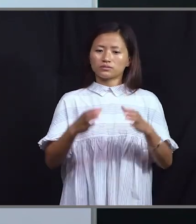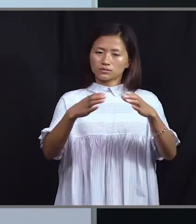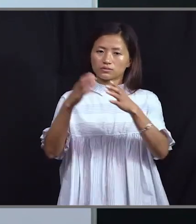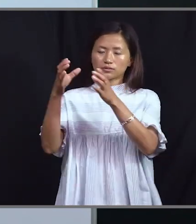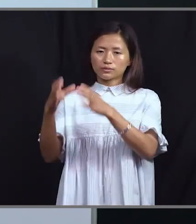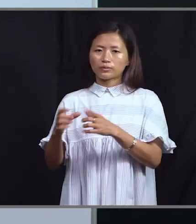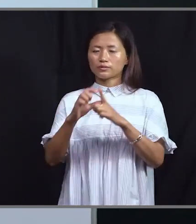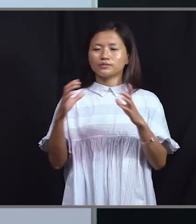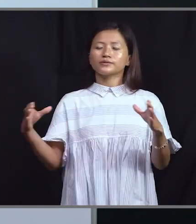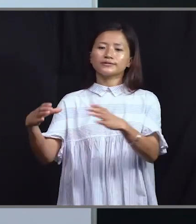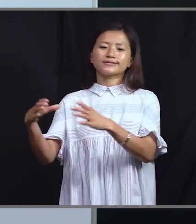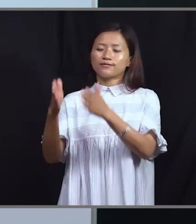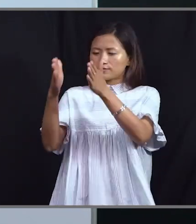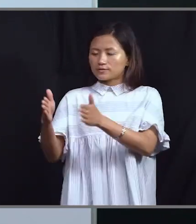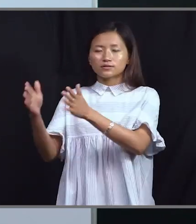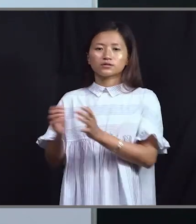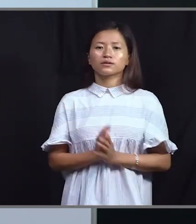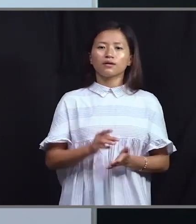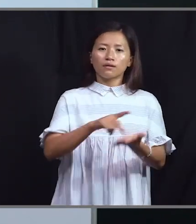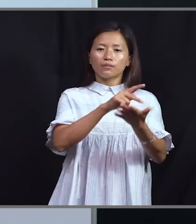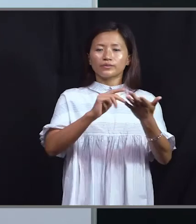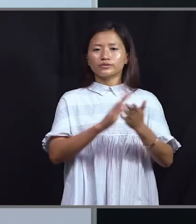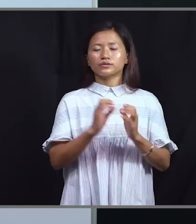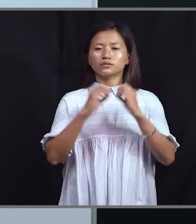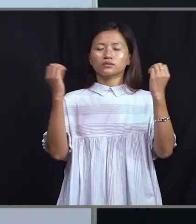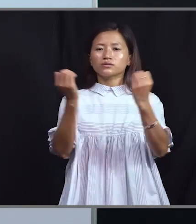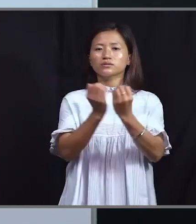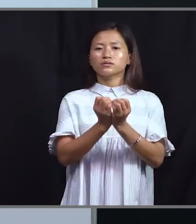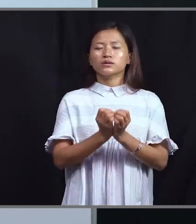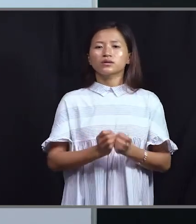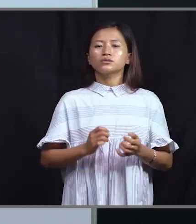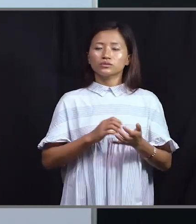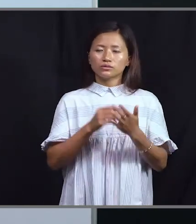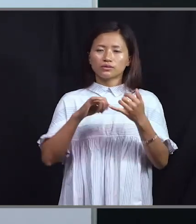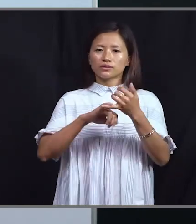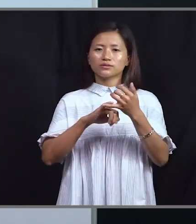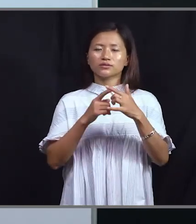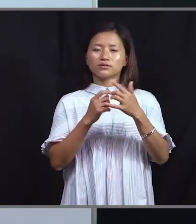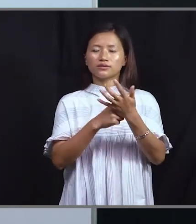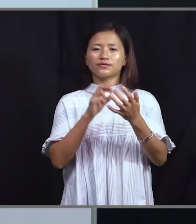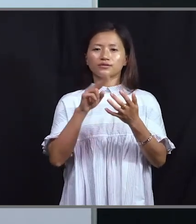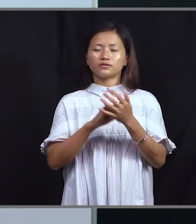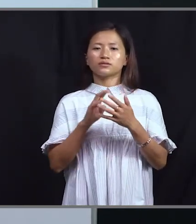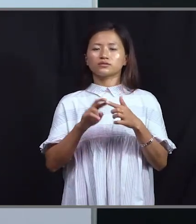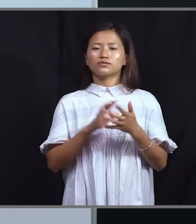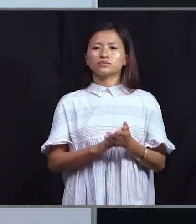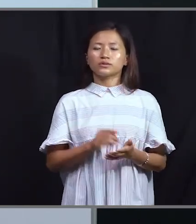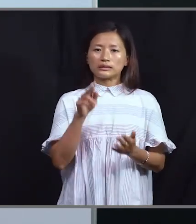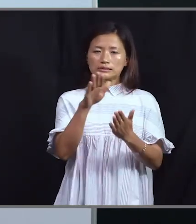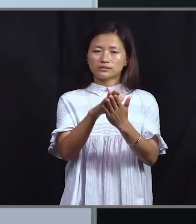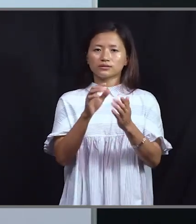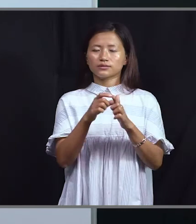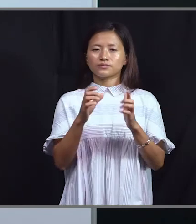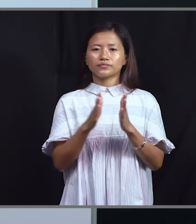departments or the sections are a part of the organization and then strive towards a predetermined goal. Okay, so the